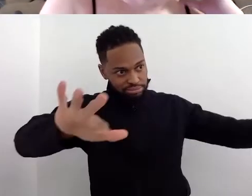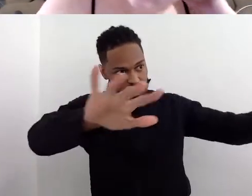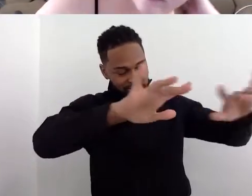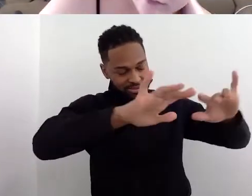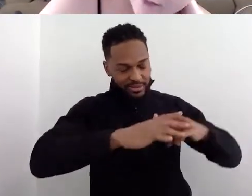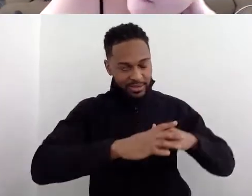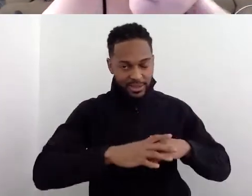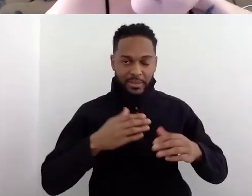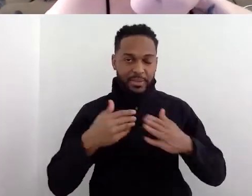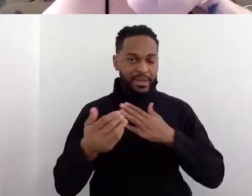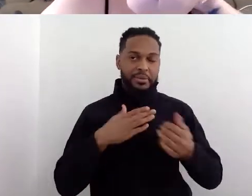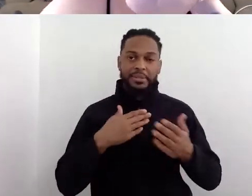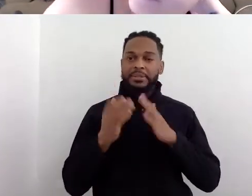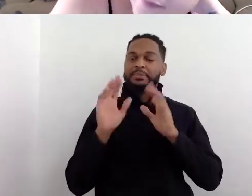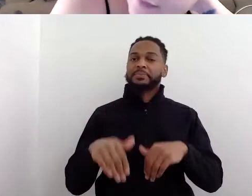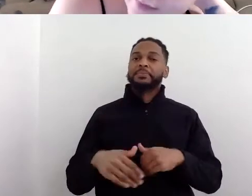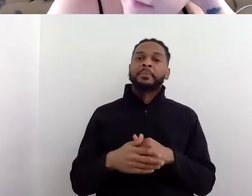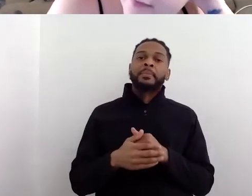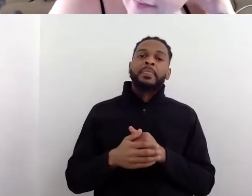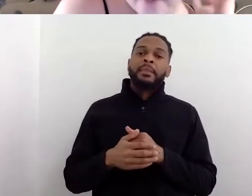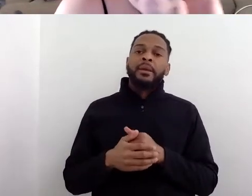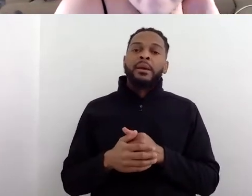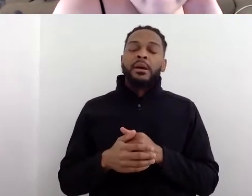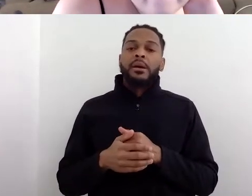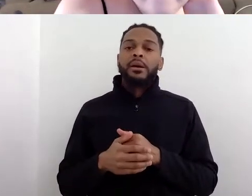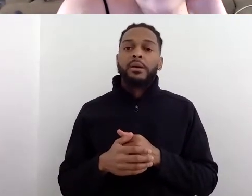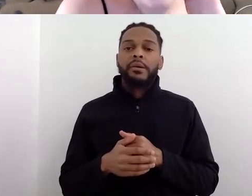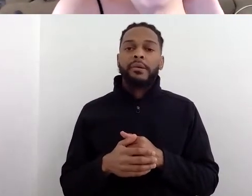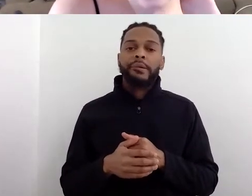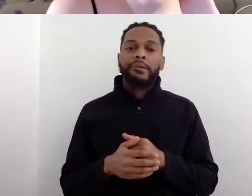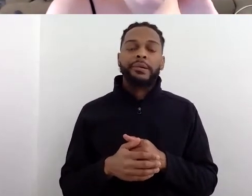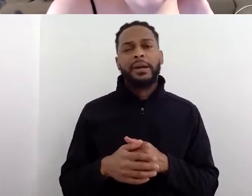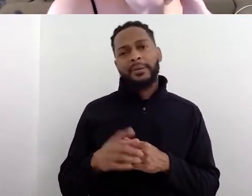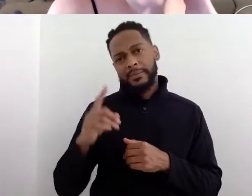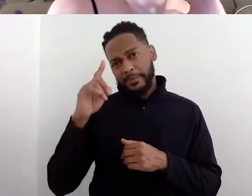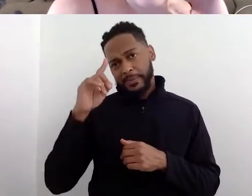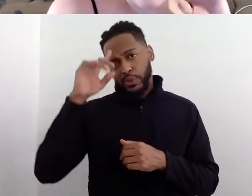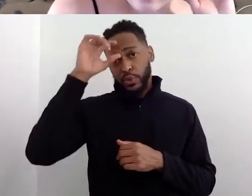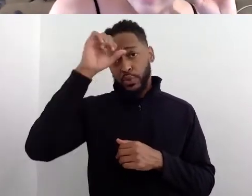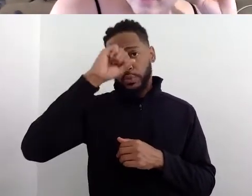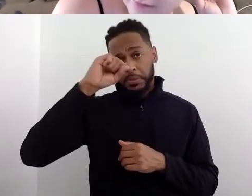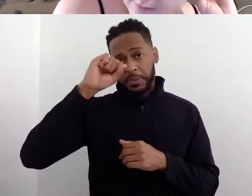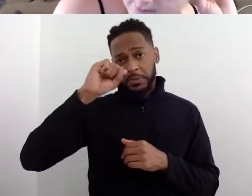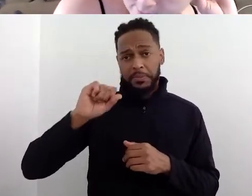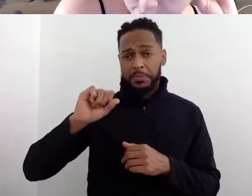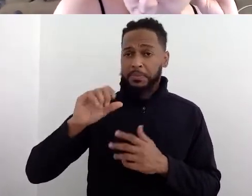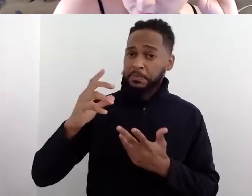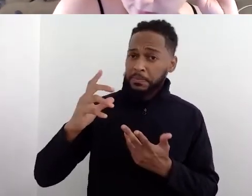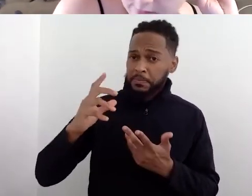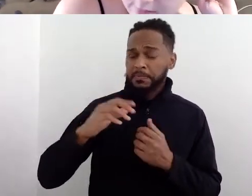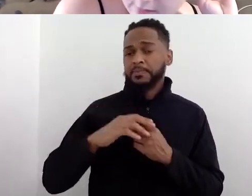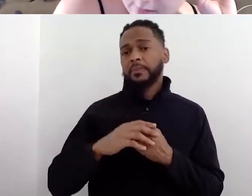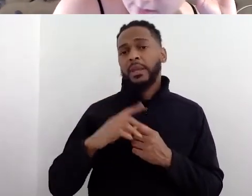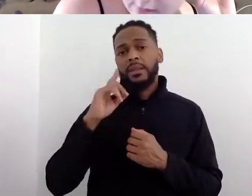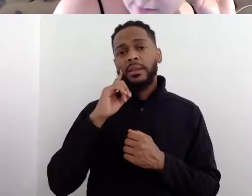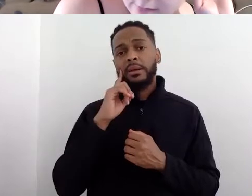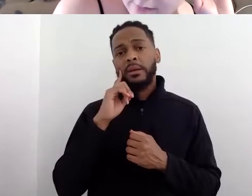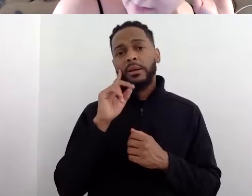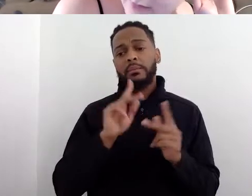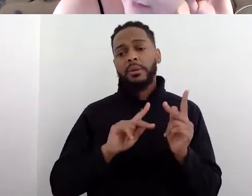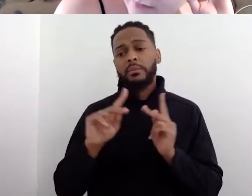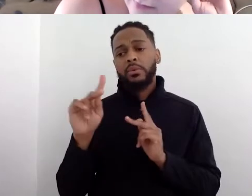conjecture or me just guessing because I wasn't in those meetings, but I'm sure the people that made these calls made them